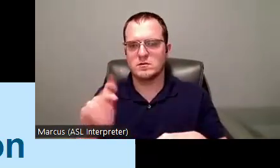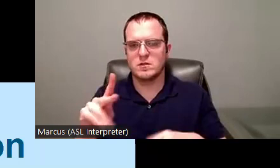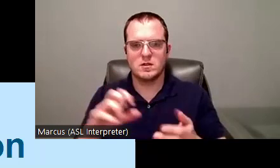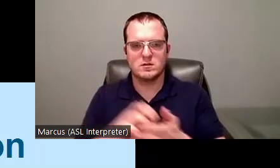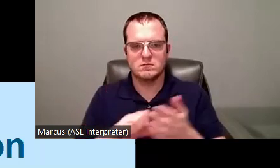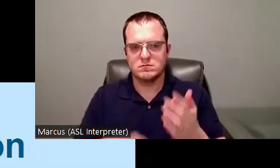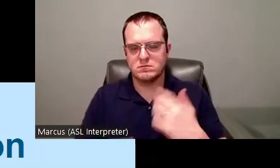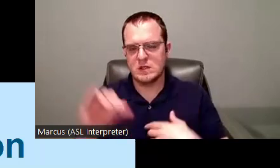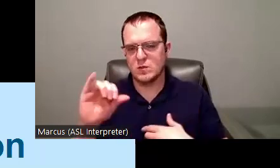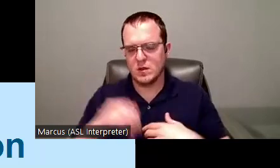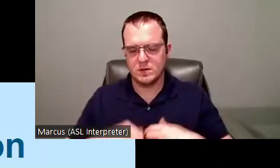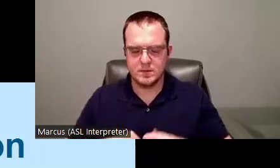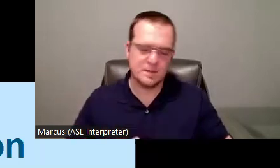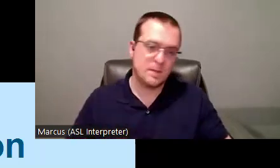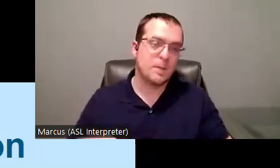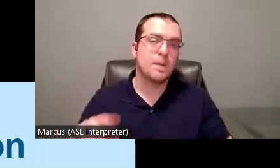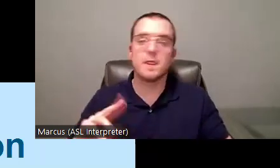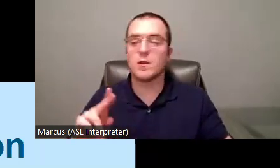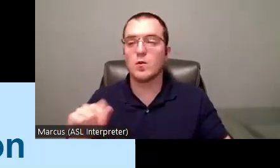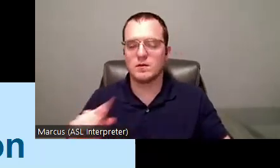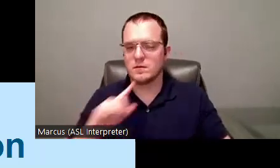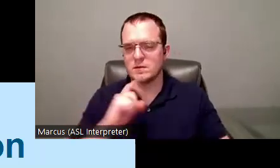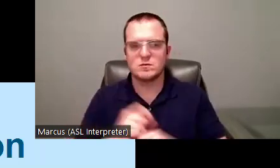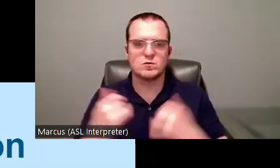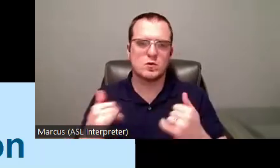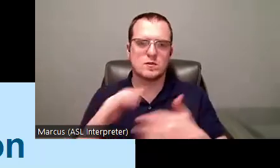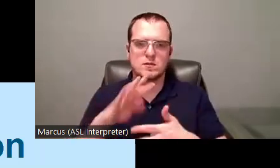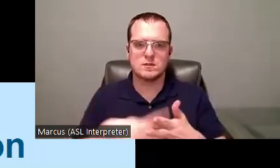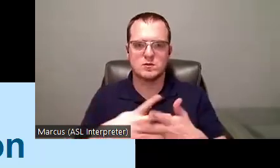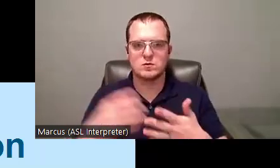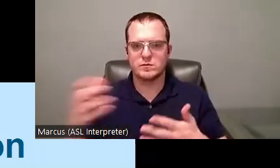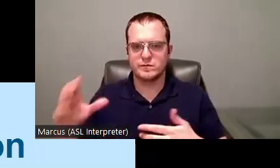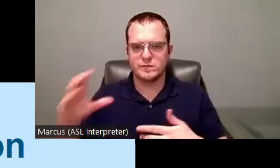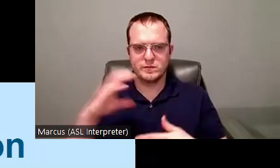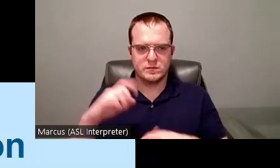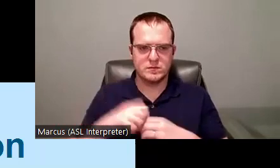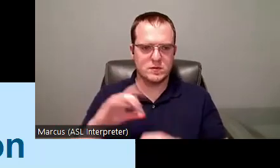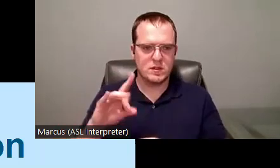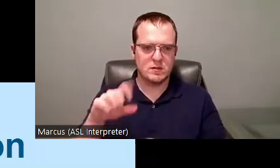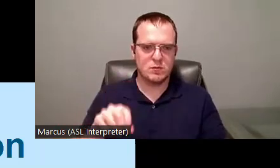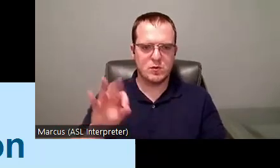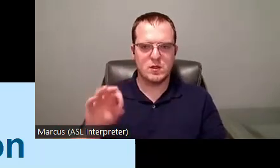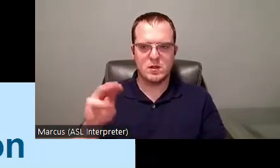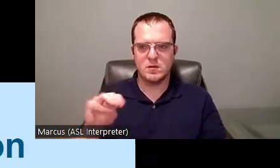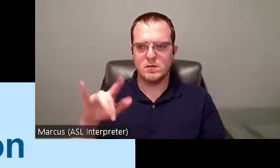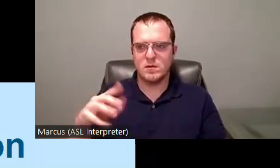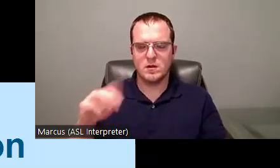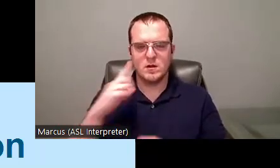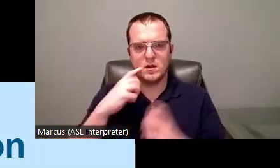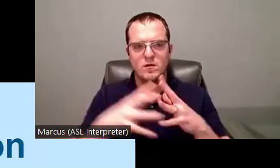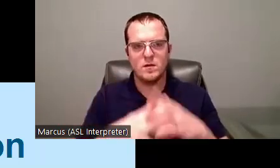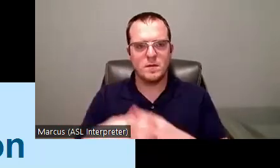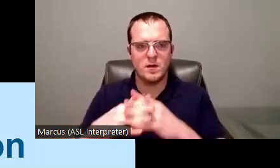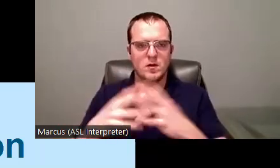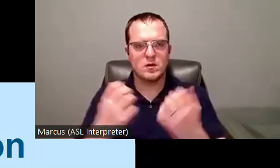well. The URA is currently scheduled to receive $8.9 million of American Rescue Plan funding